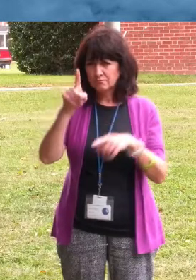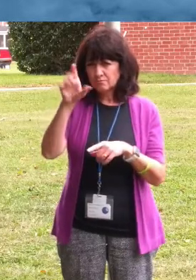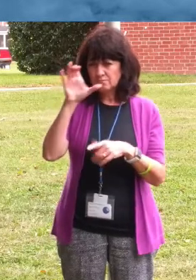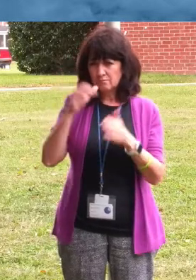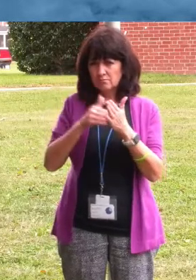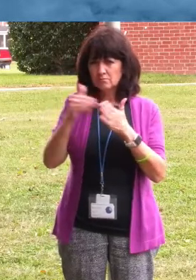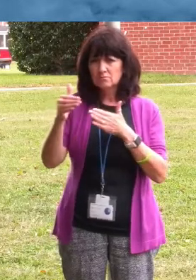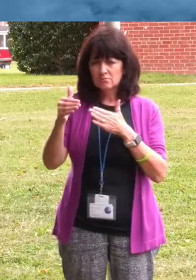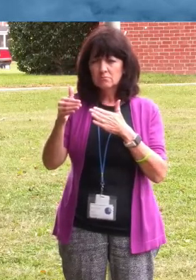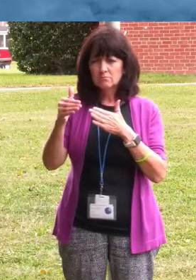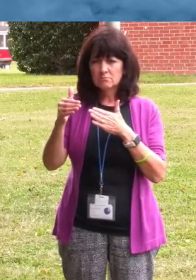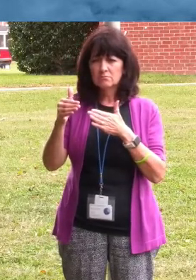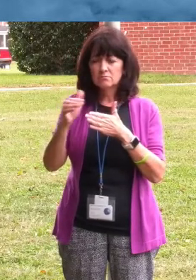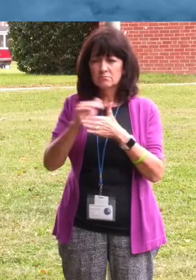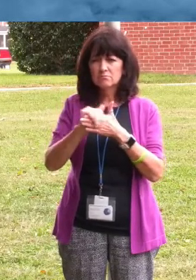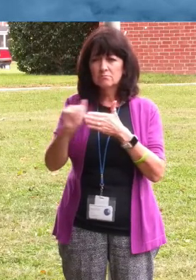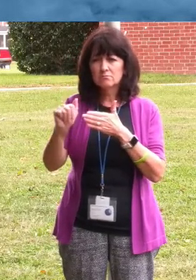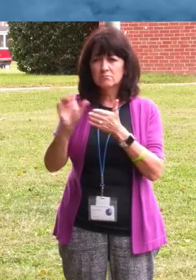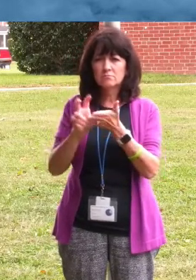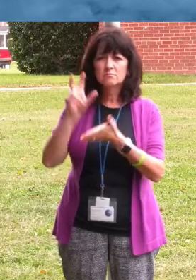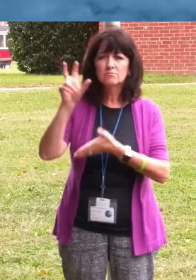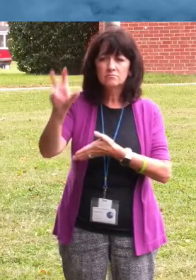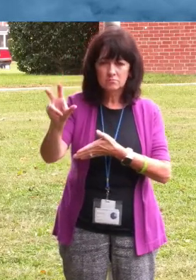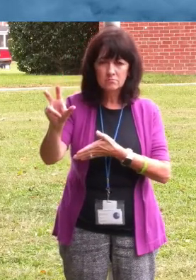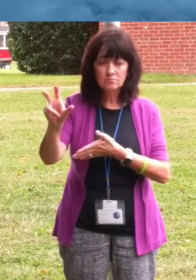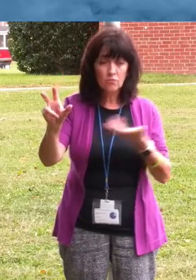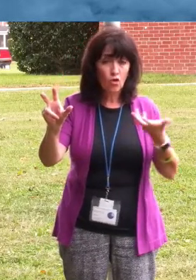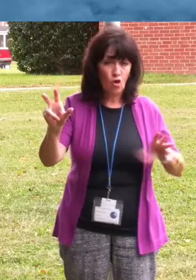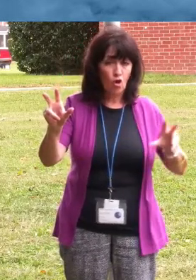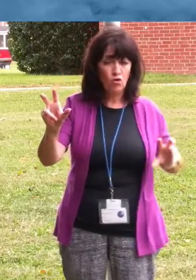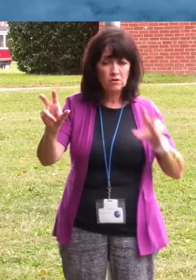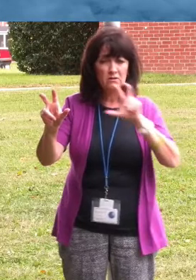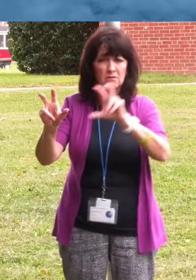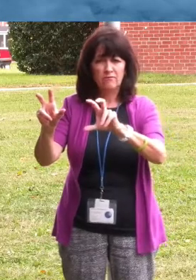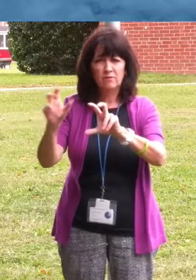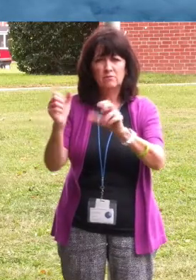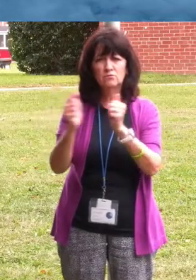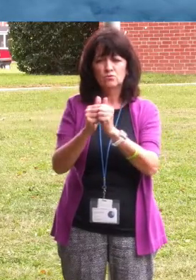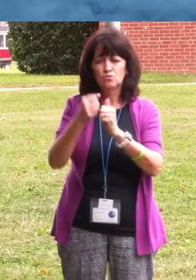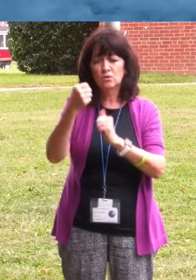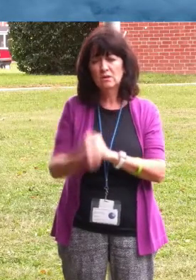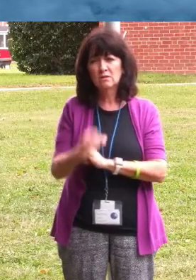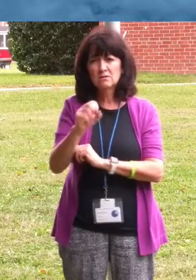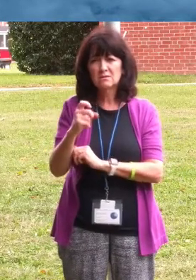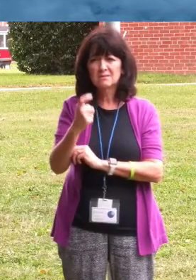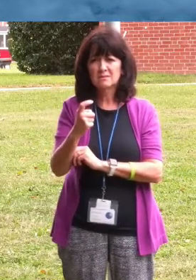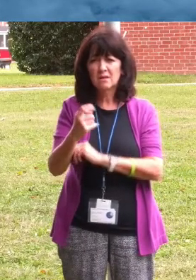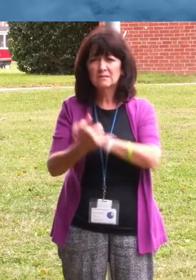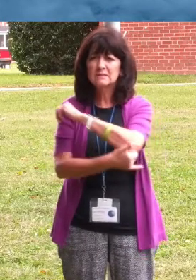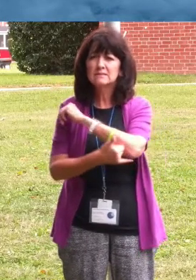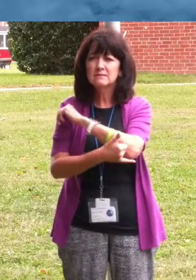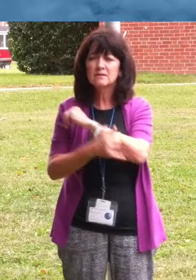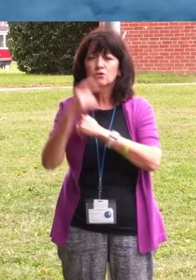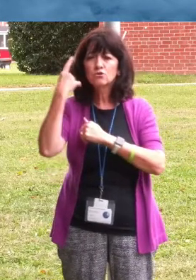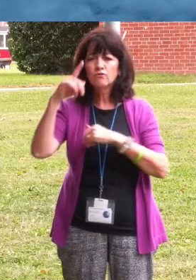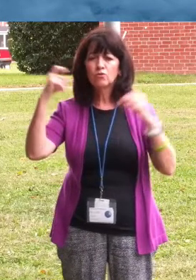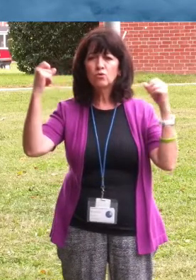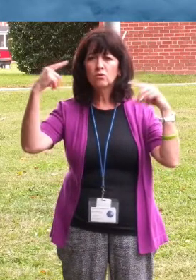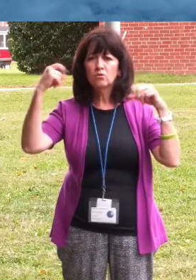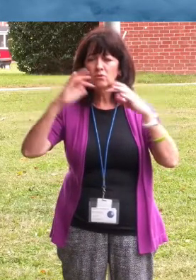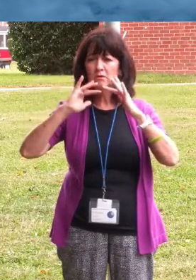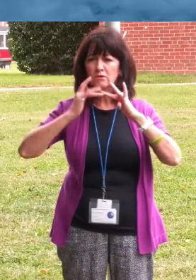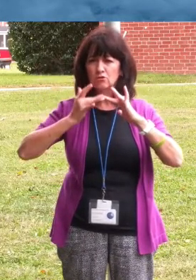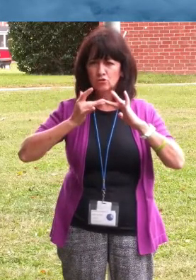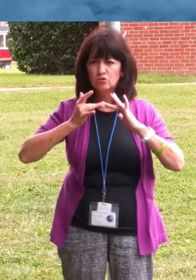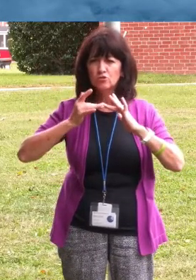to add on to investments that we've already made with Sussex County in broadband access in the lower part of our state, in